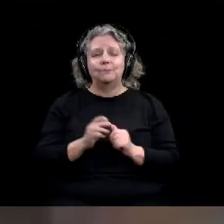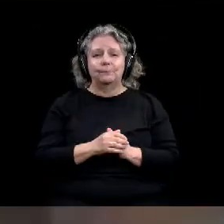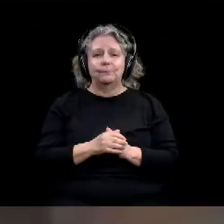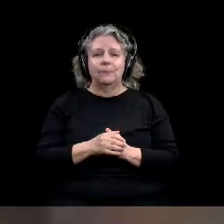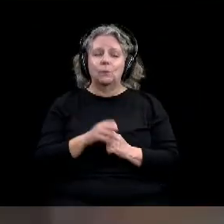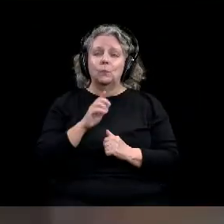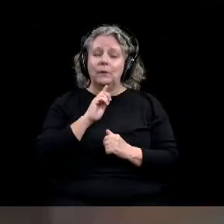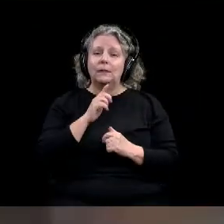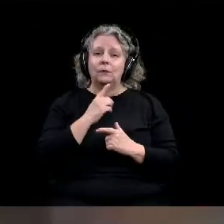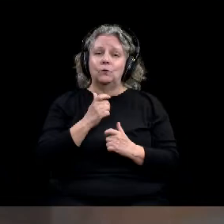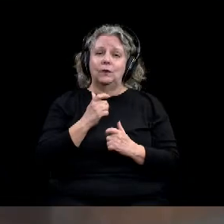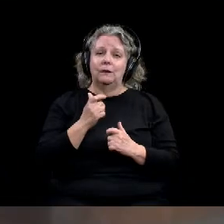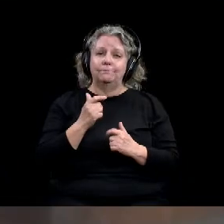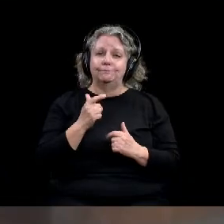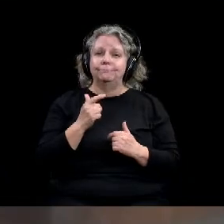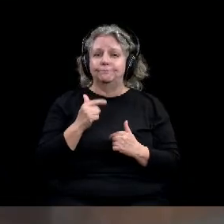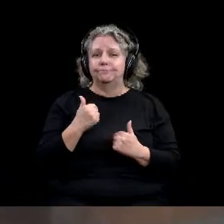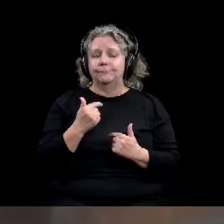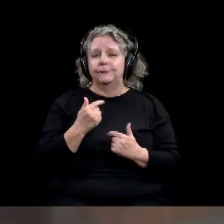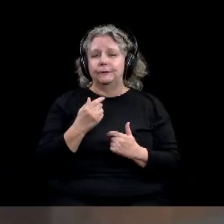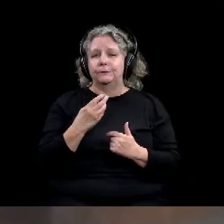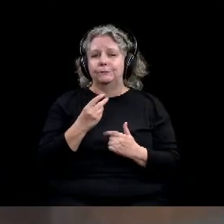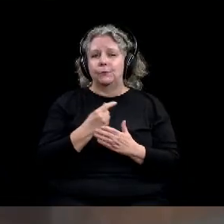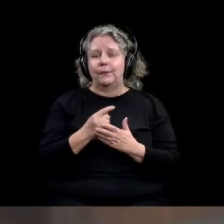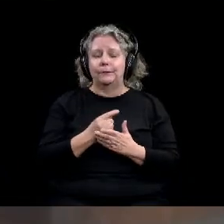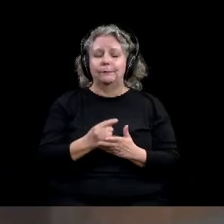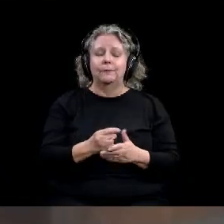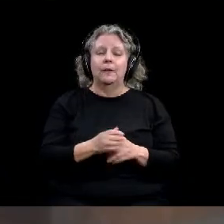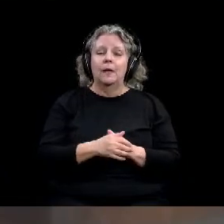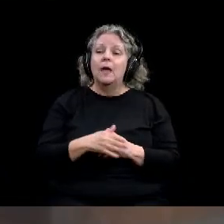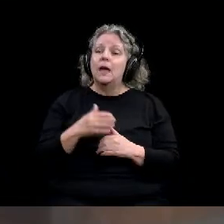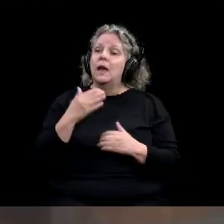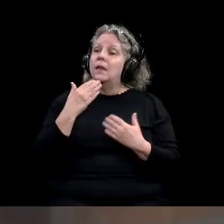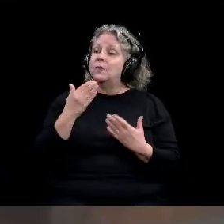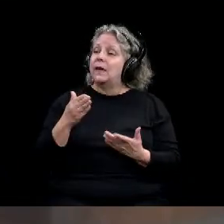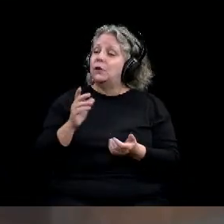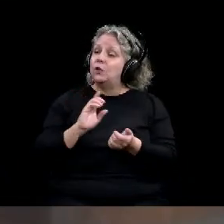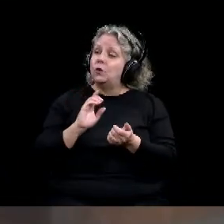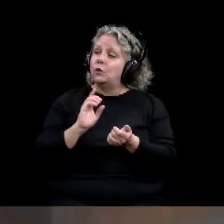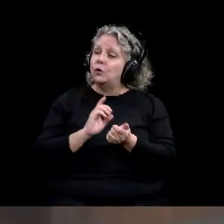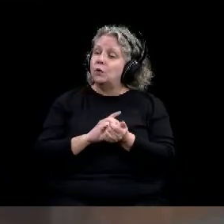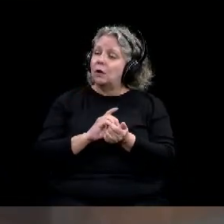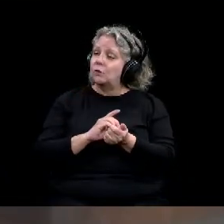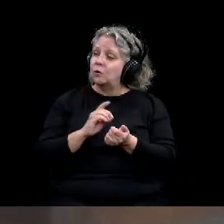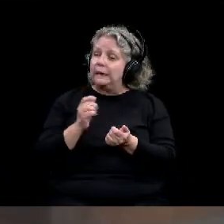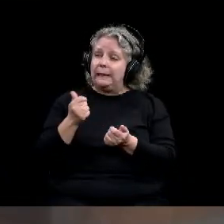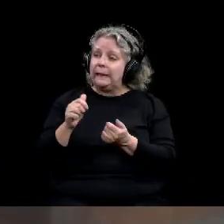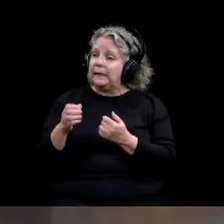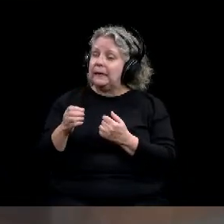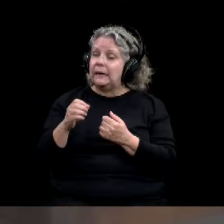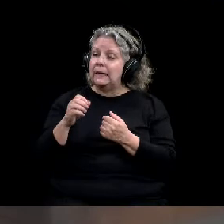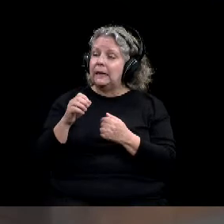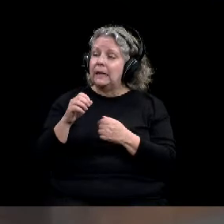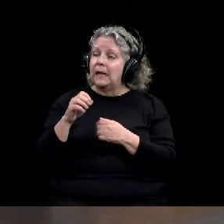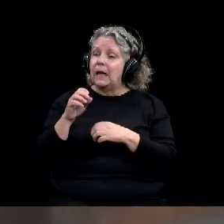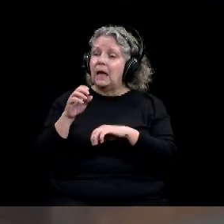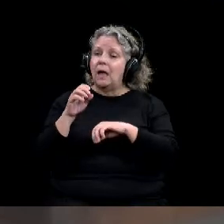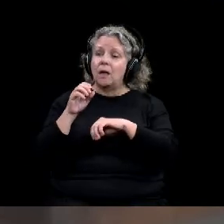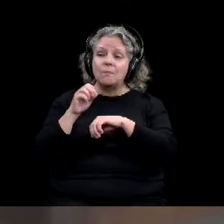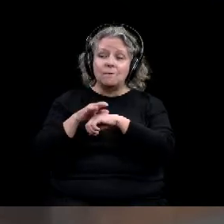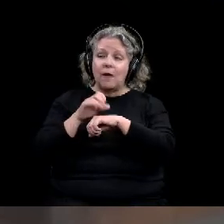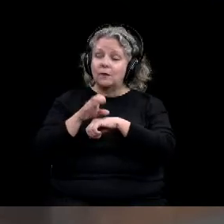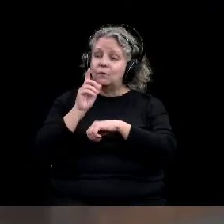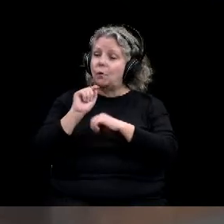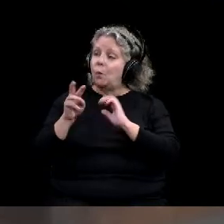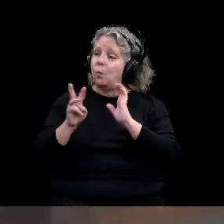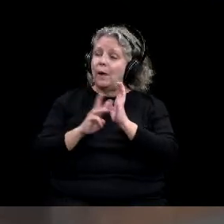Thanks, Dr. Patillo. Any advice that you give to just Waco citizens in this time from